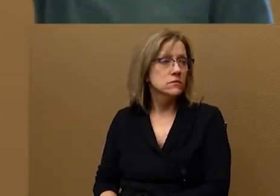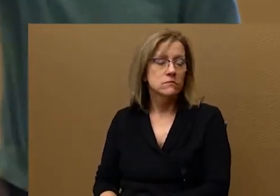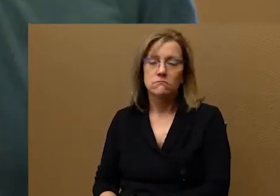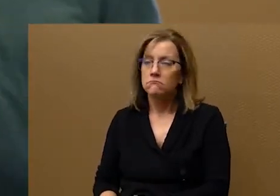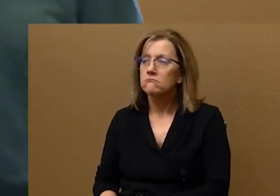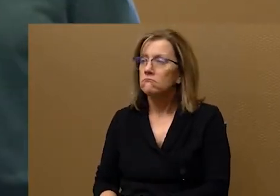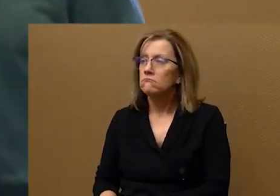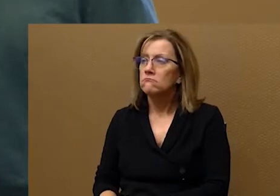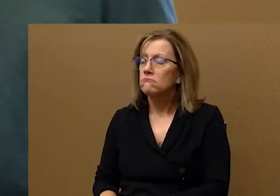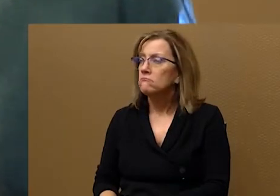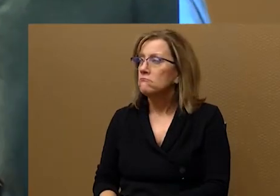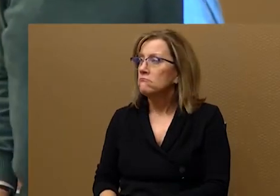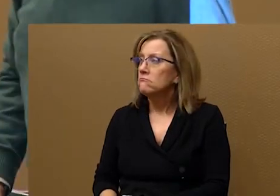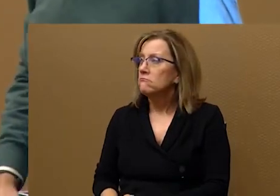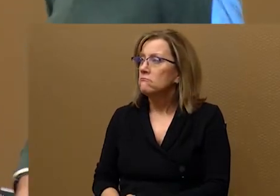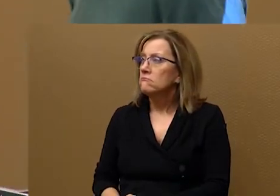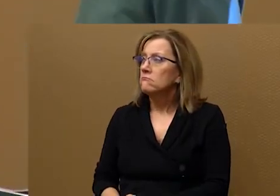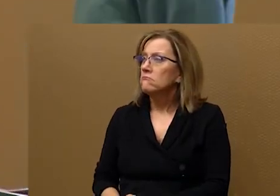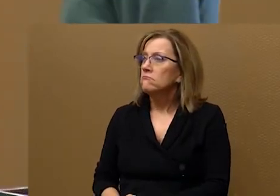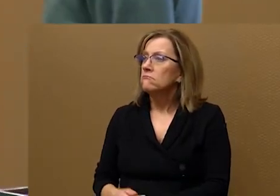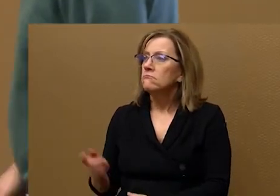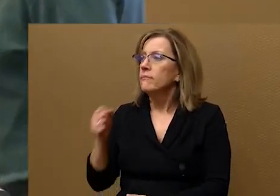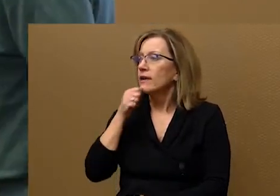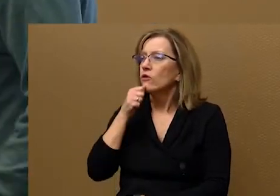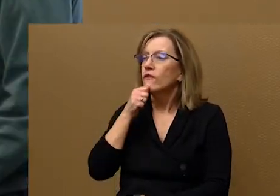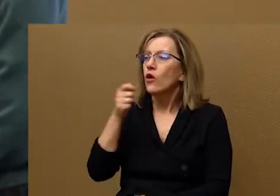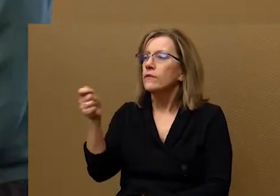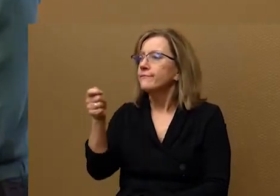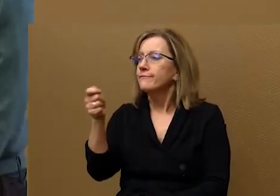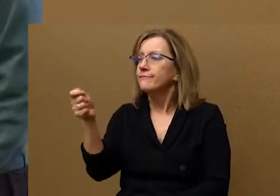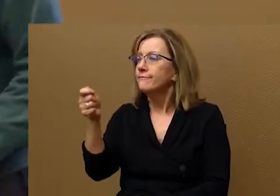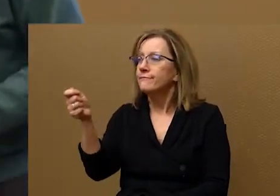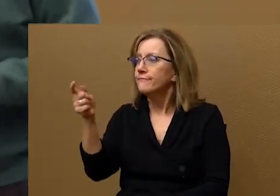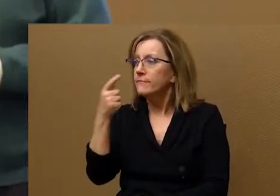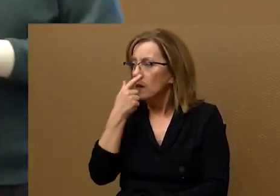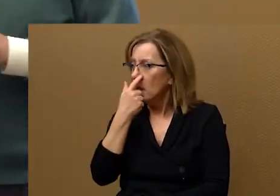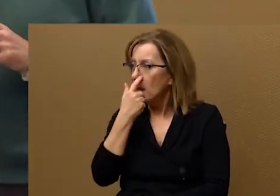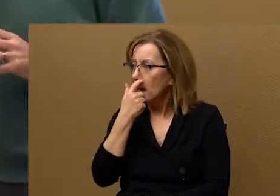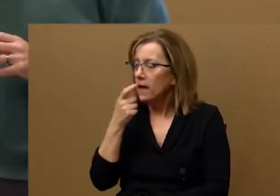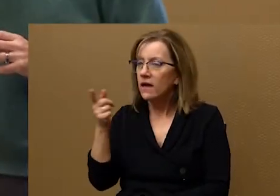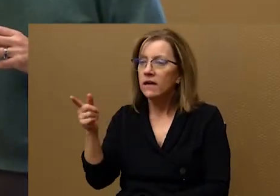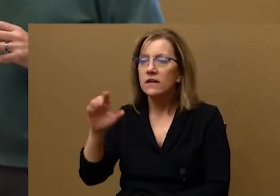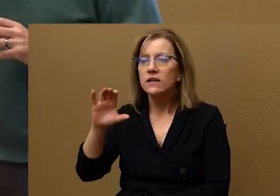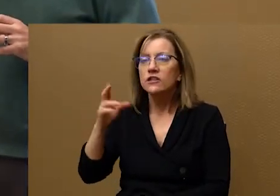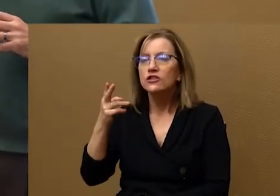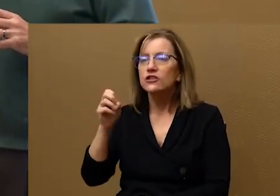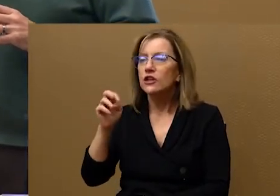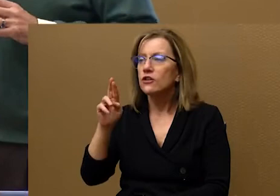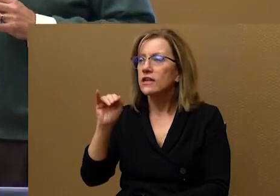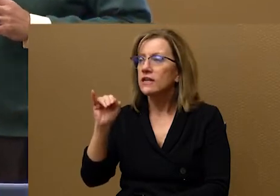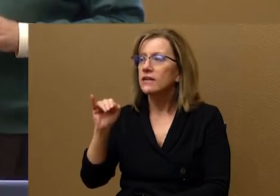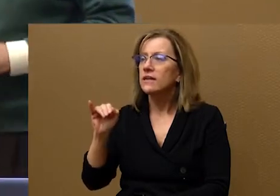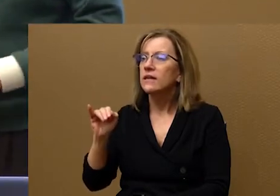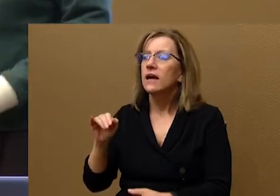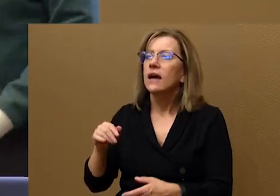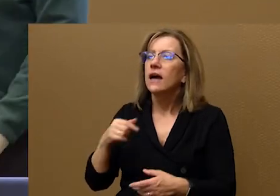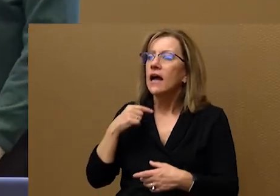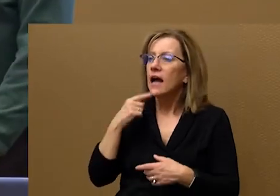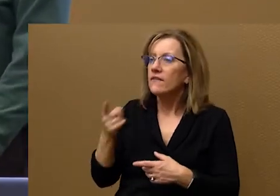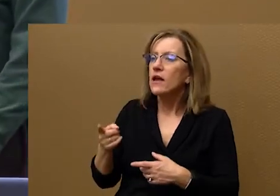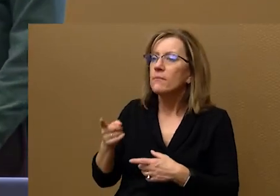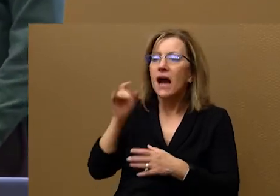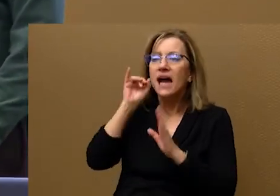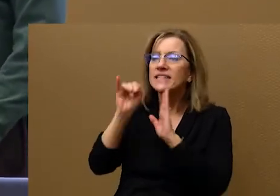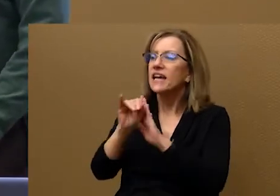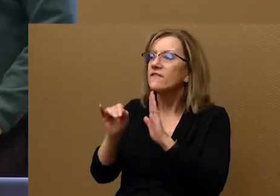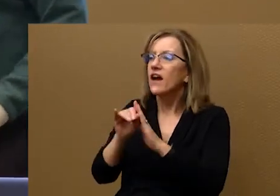Yes, I think microphone. Sherry. Have them identify the options. Start with Even